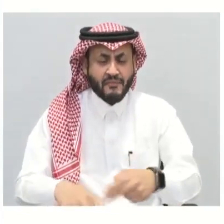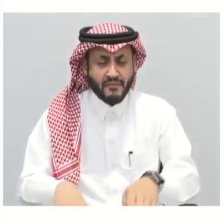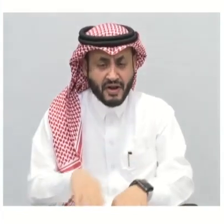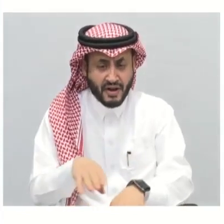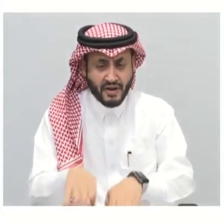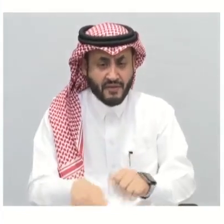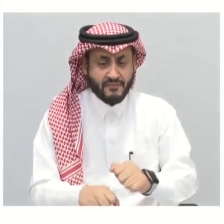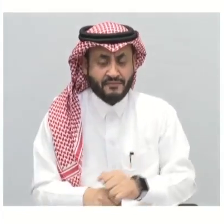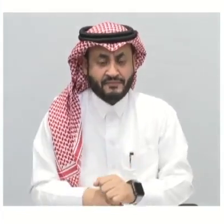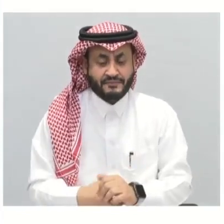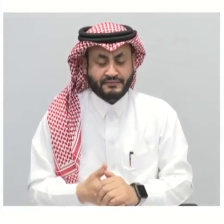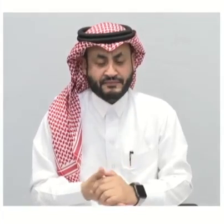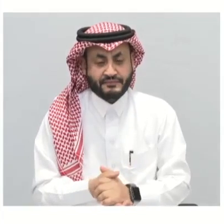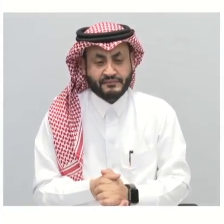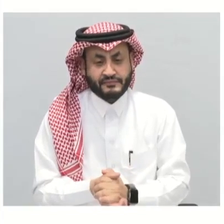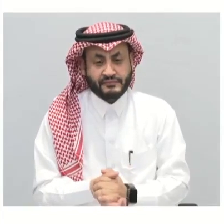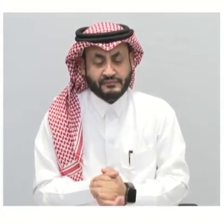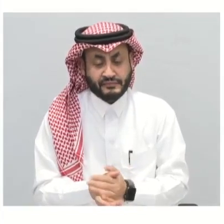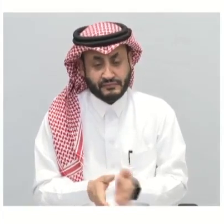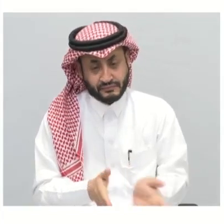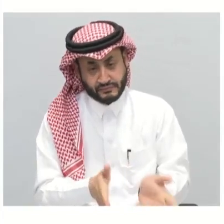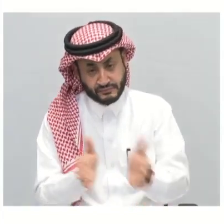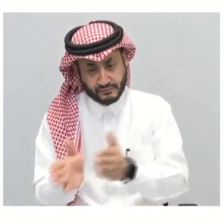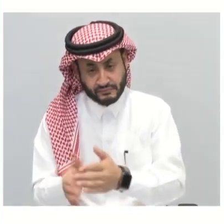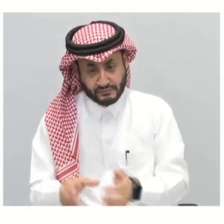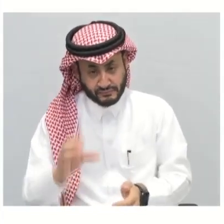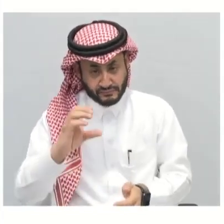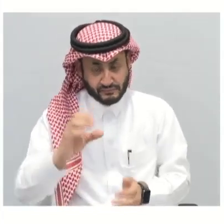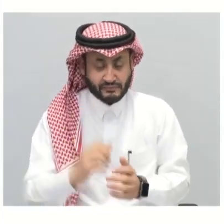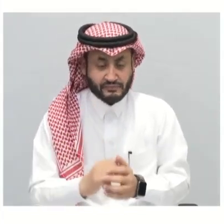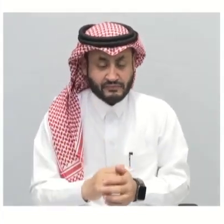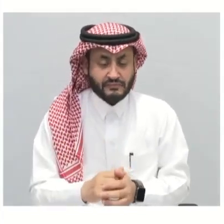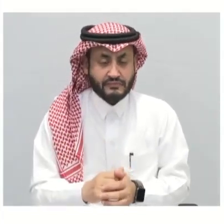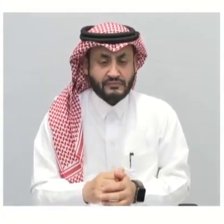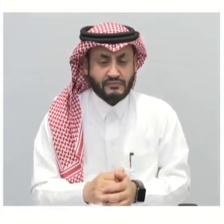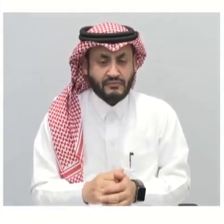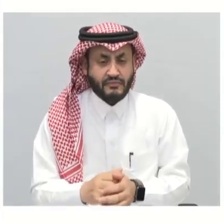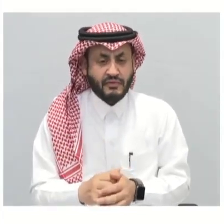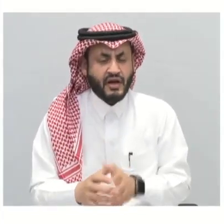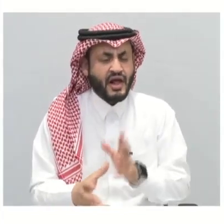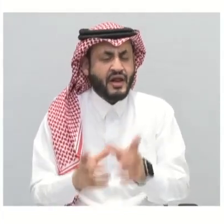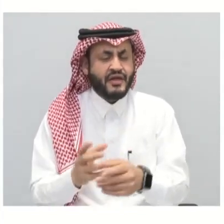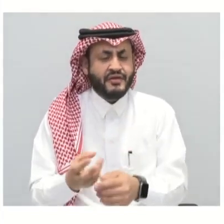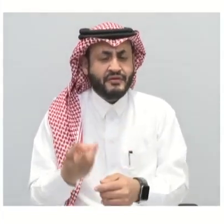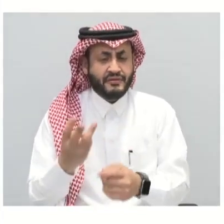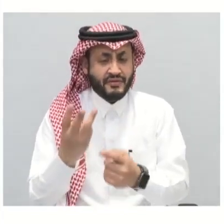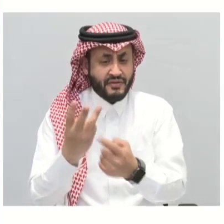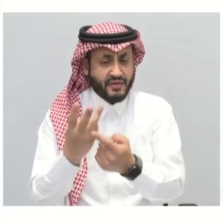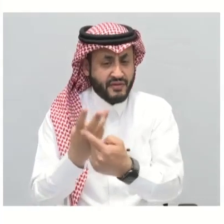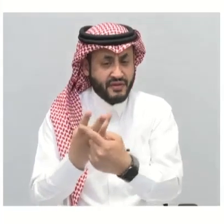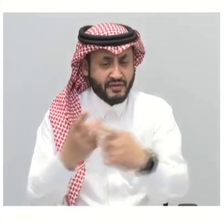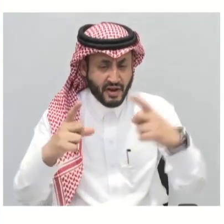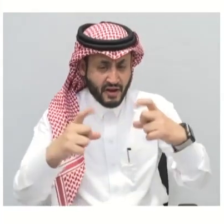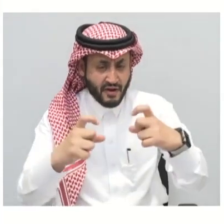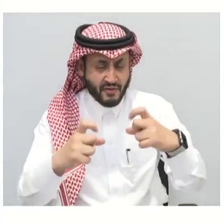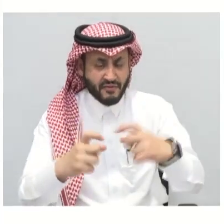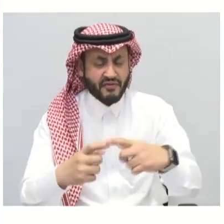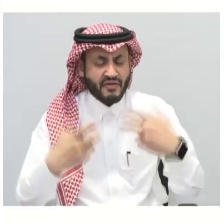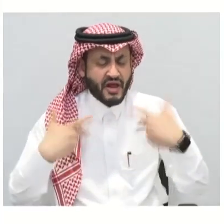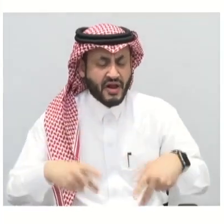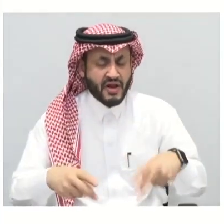shoes. And also with exercise C, I talked about try to find three photos of people who are